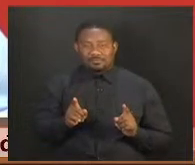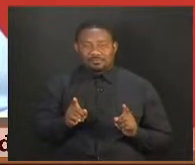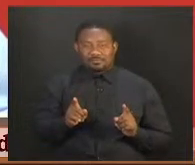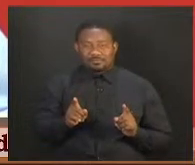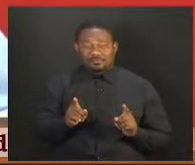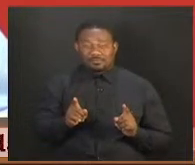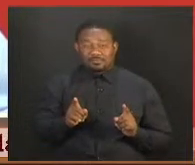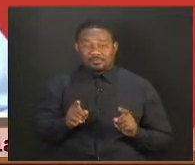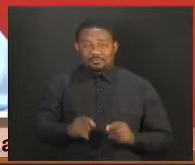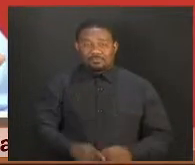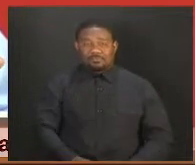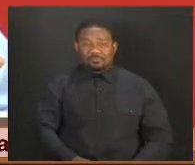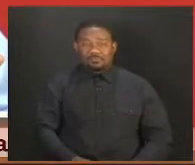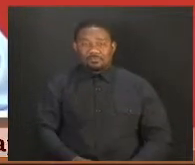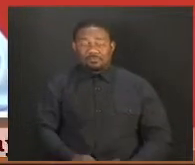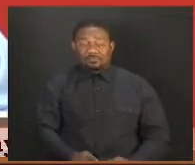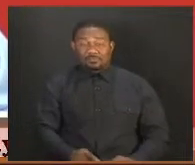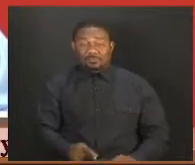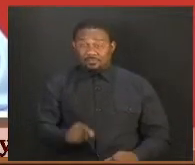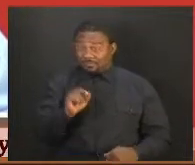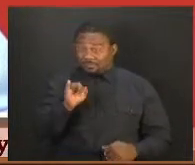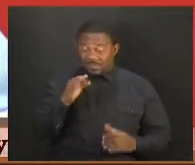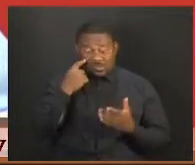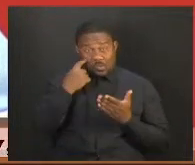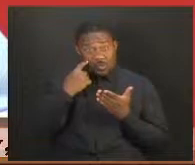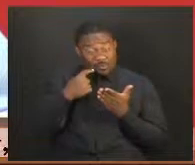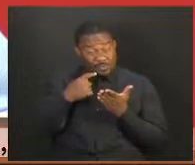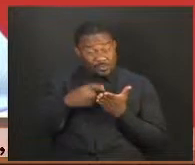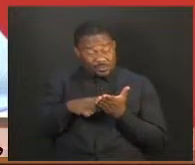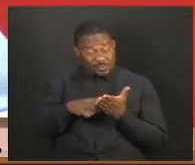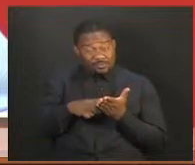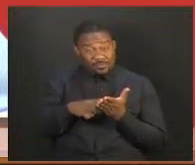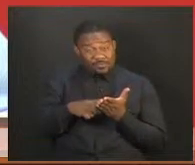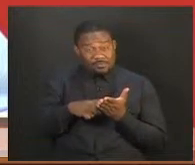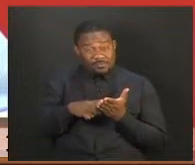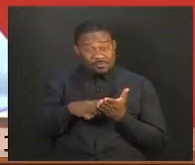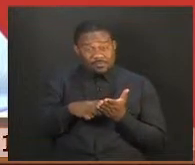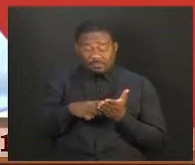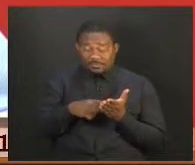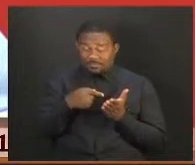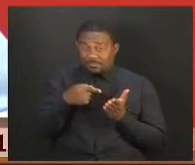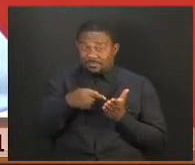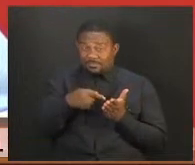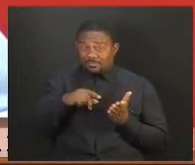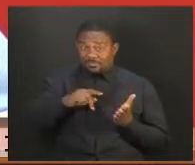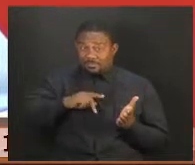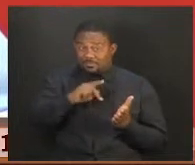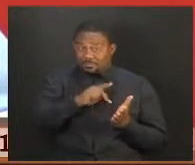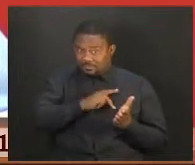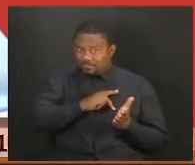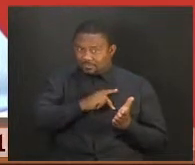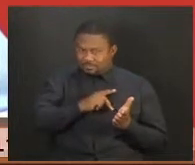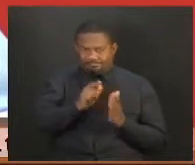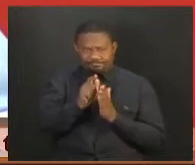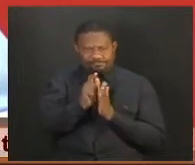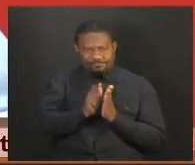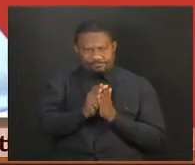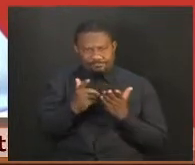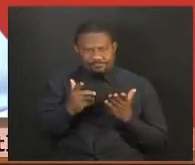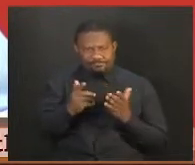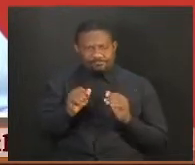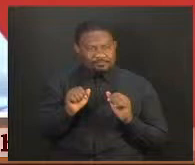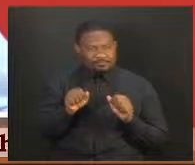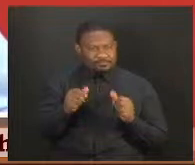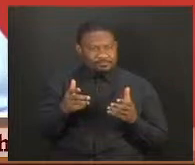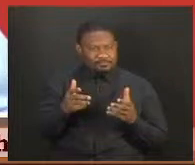use. Because if you read the standing orders, it talks about it being put in as much as possible. Is